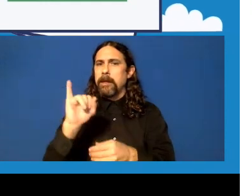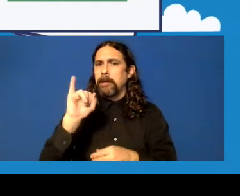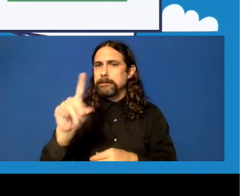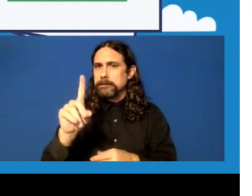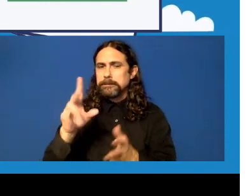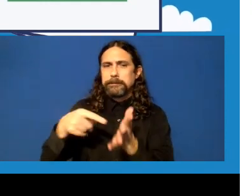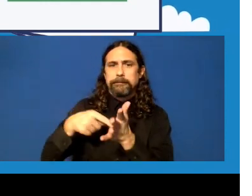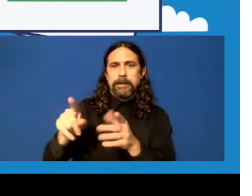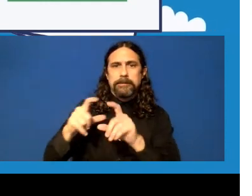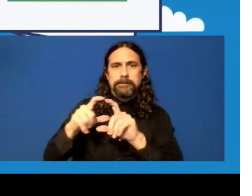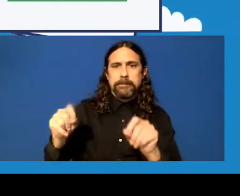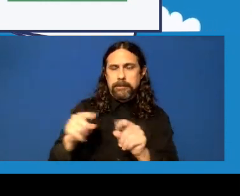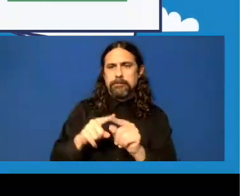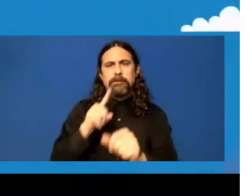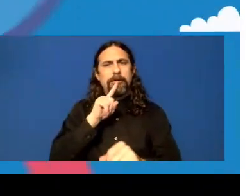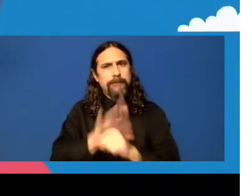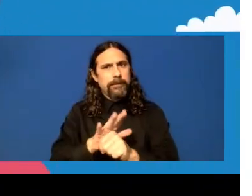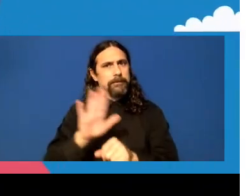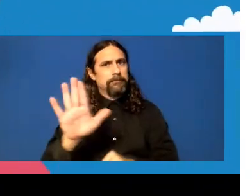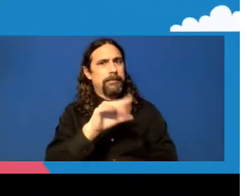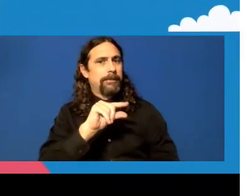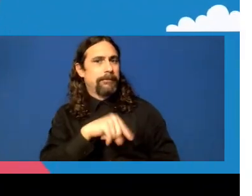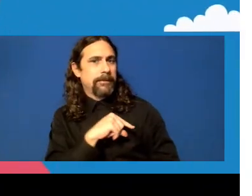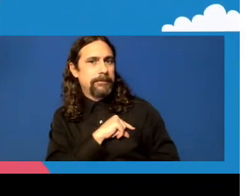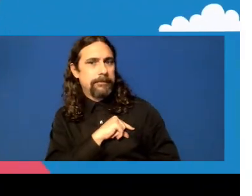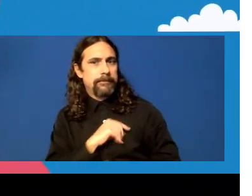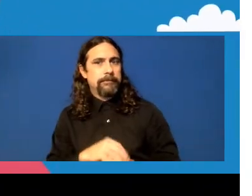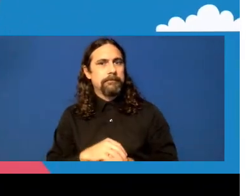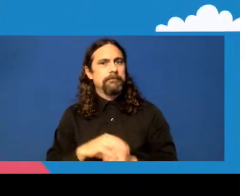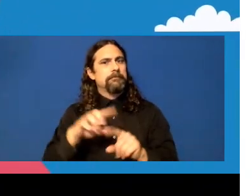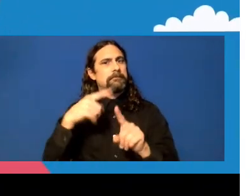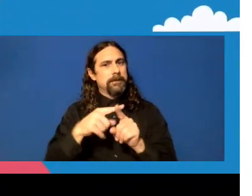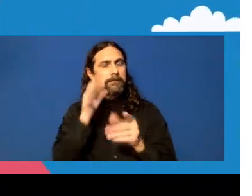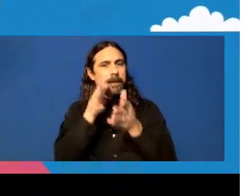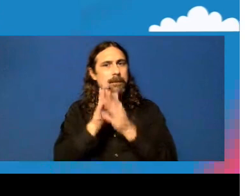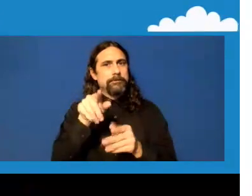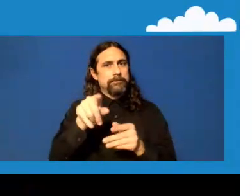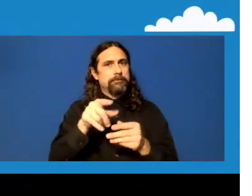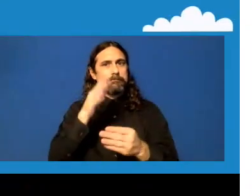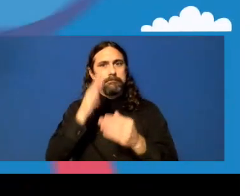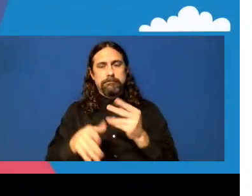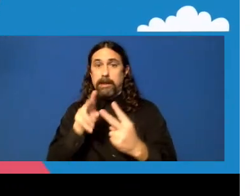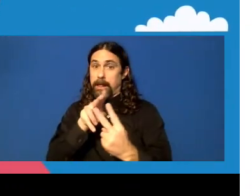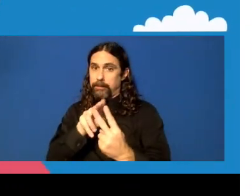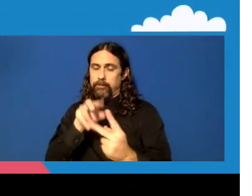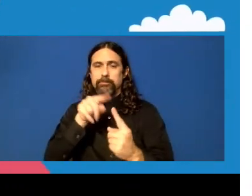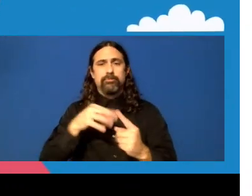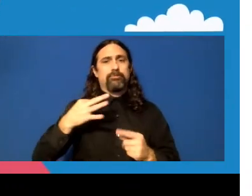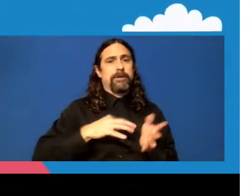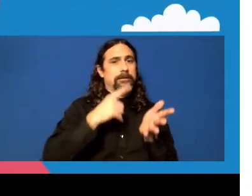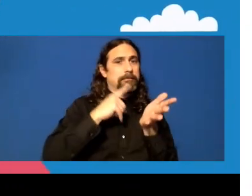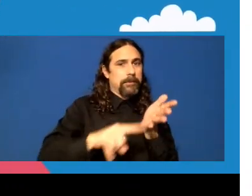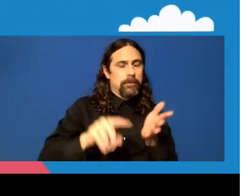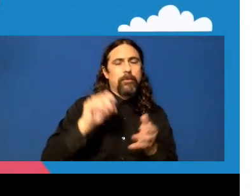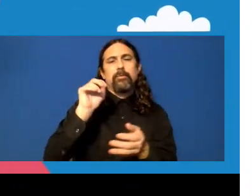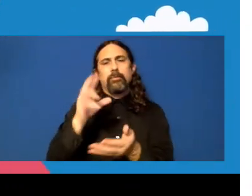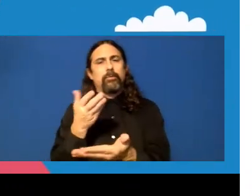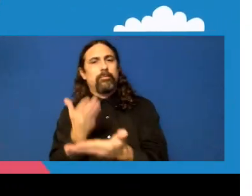used to confirm your eligibility. You'll also be asked to complete a credit check or provide proof of rental